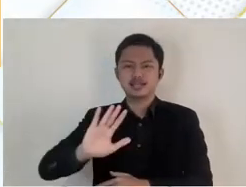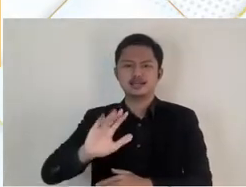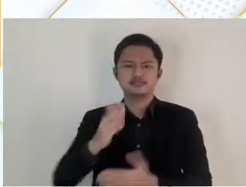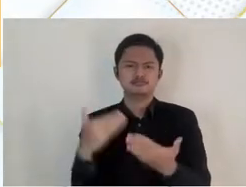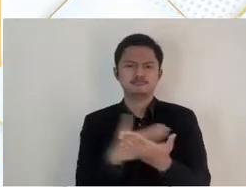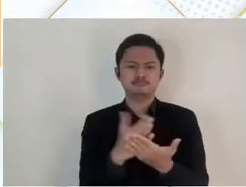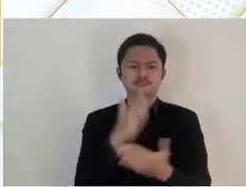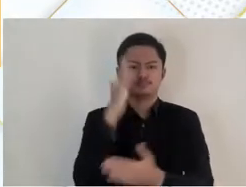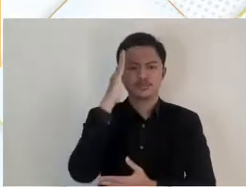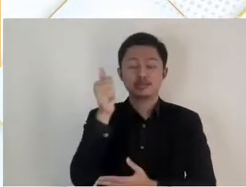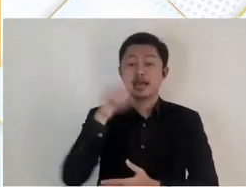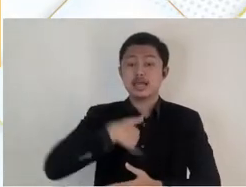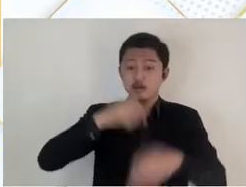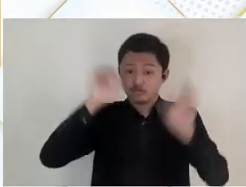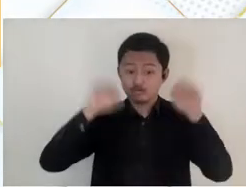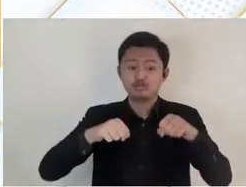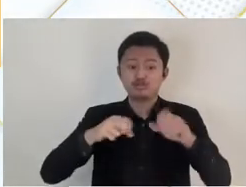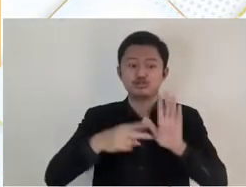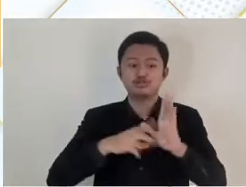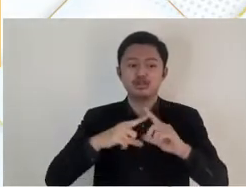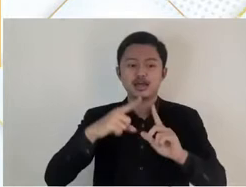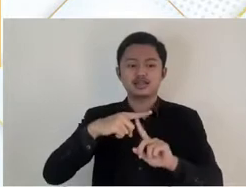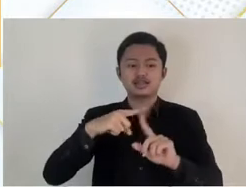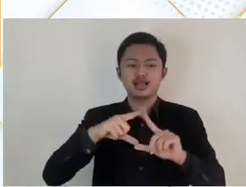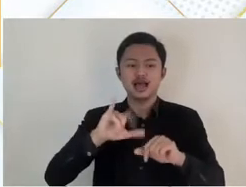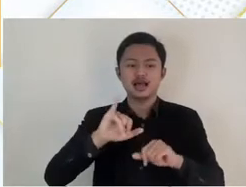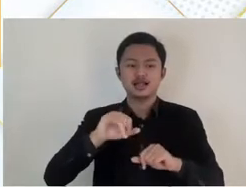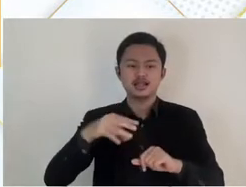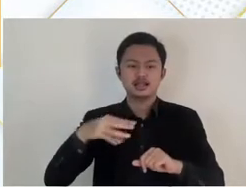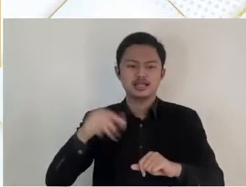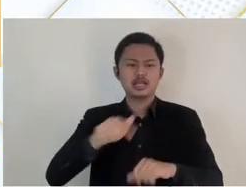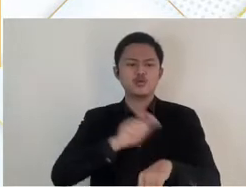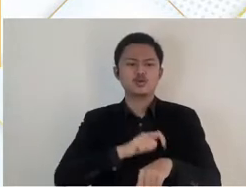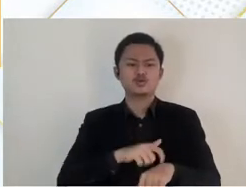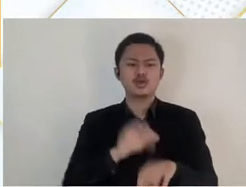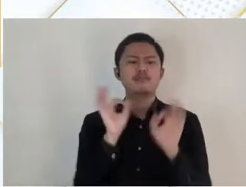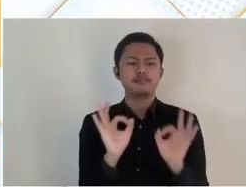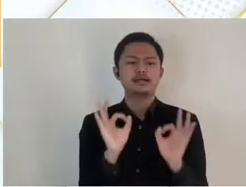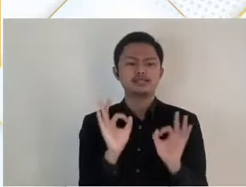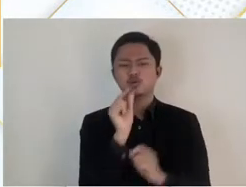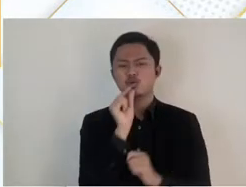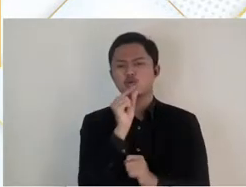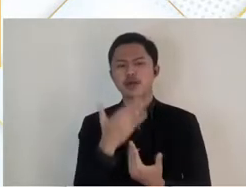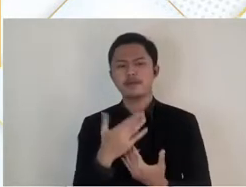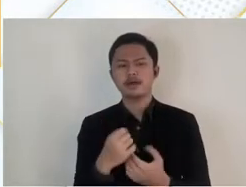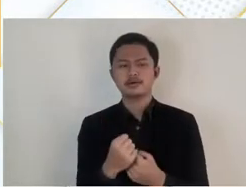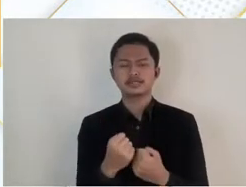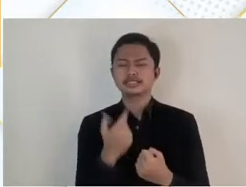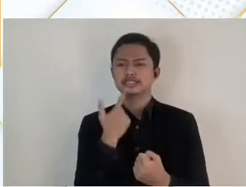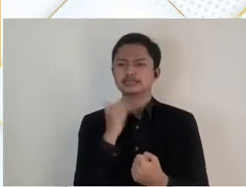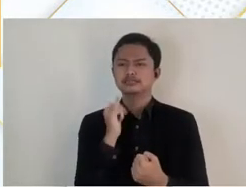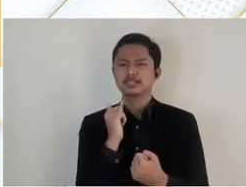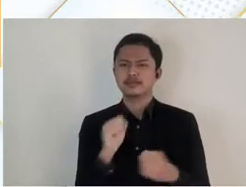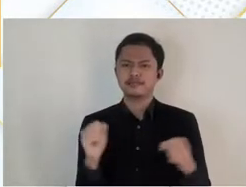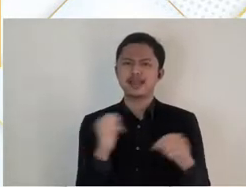I do agree with Natalie, and this is the time for us to implement outlook on